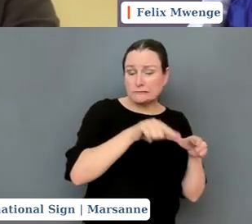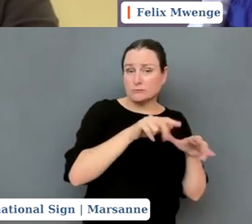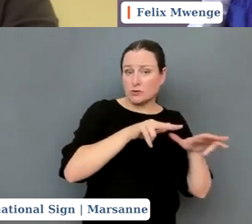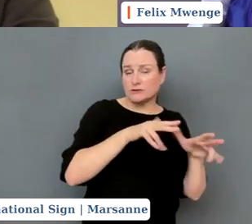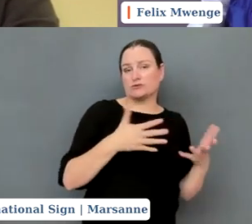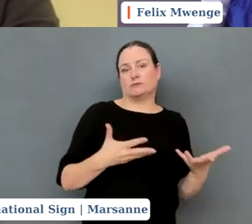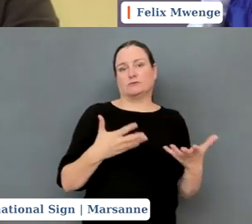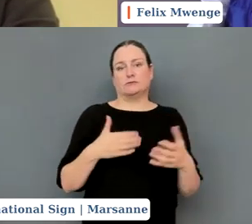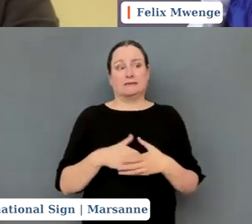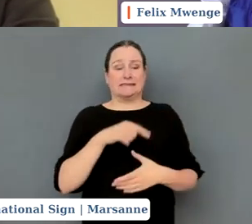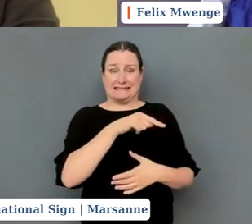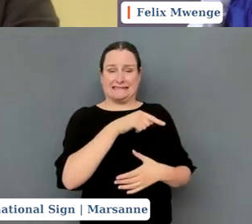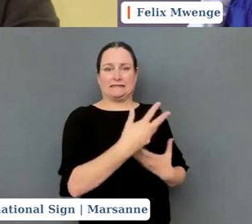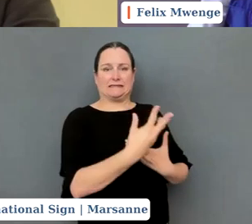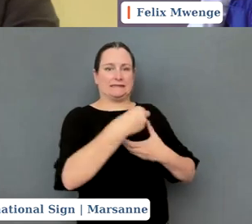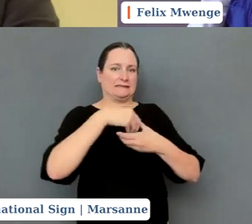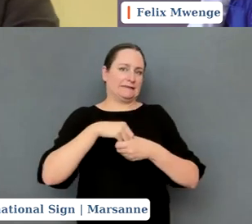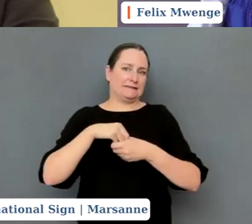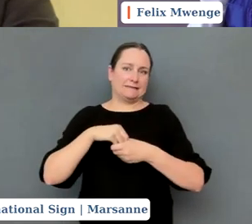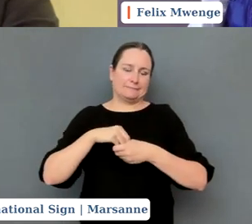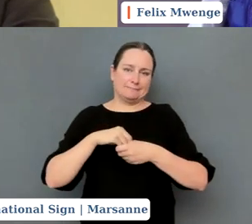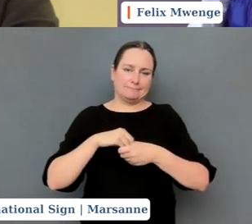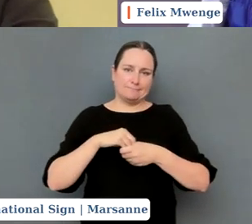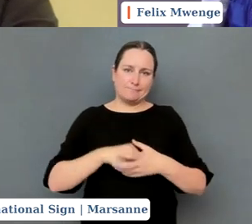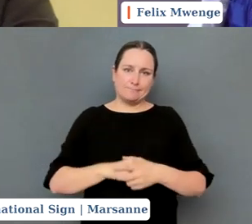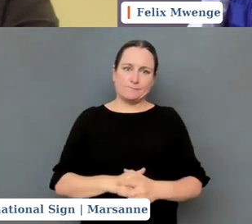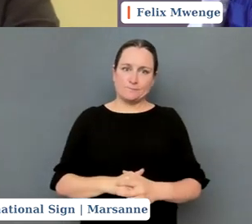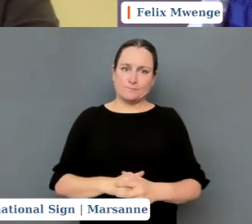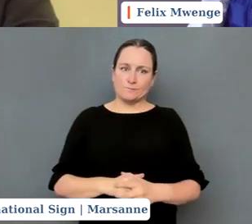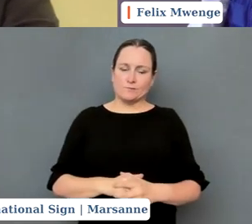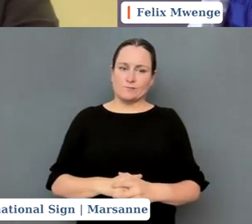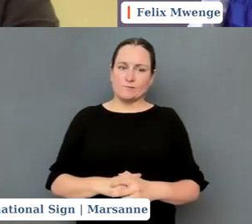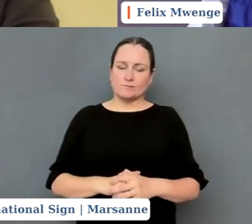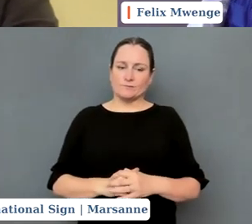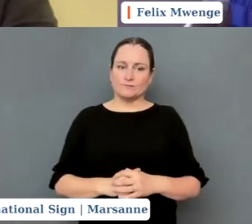Mozambique are part of the platforms. The